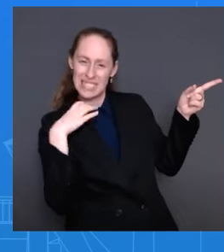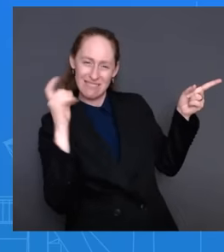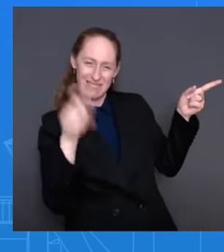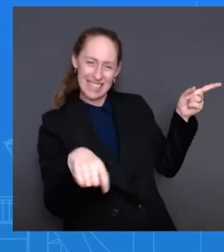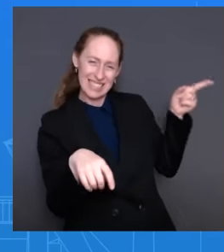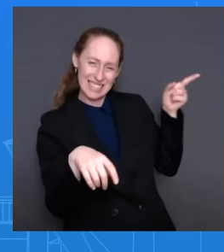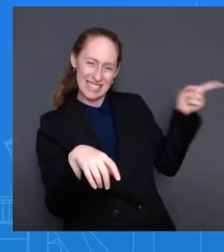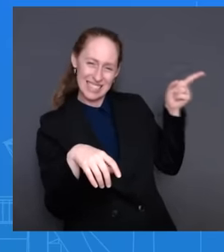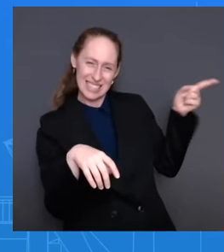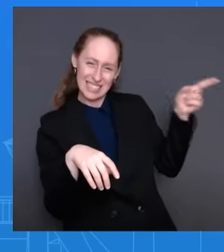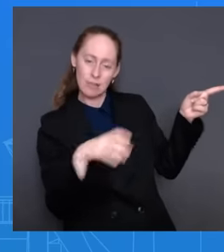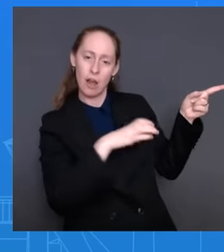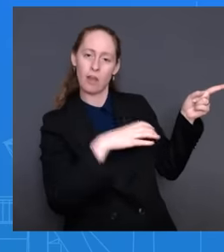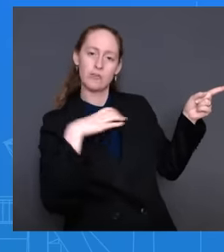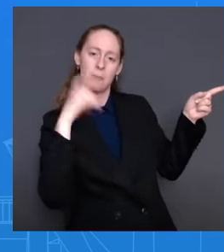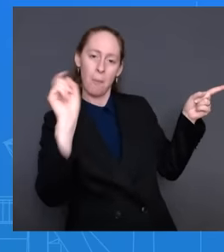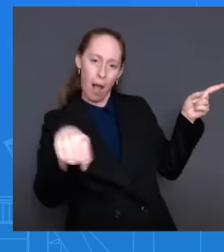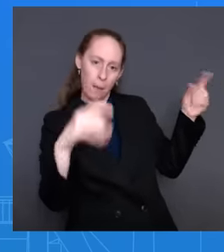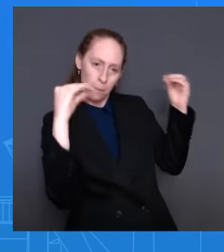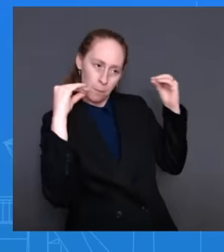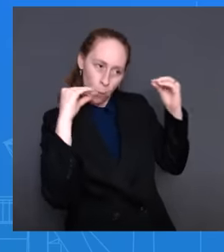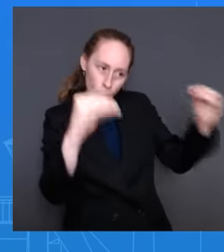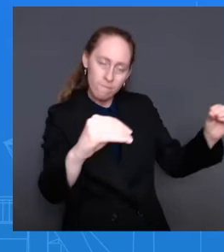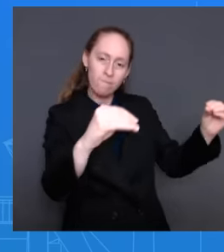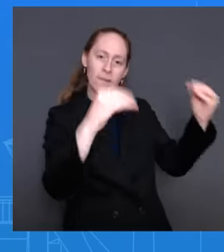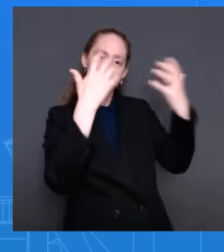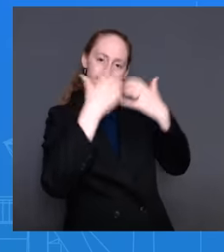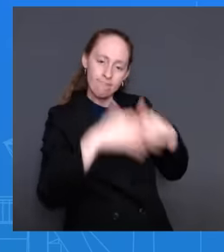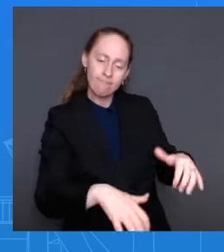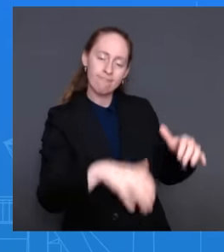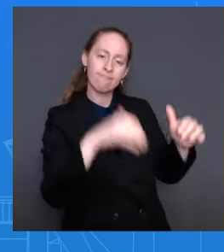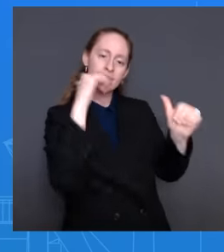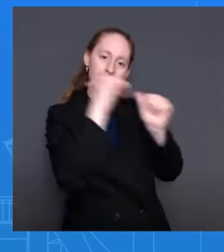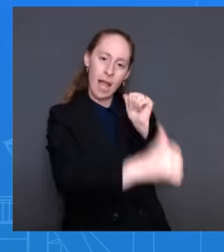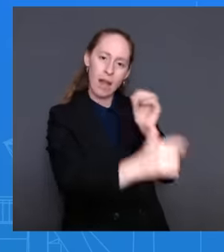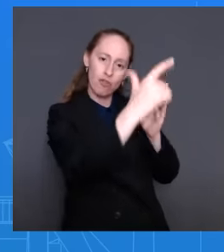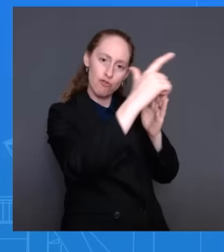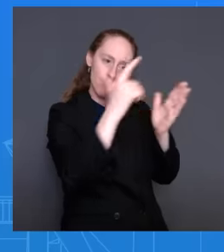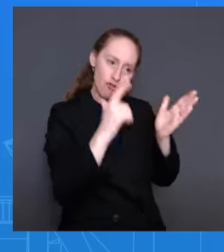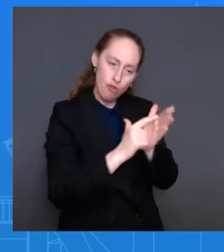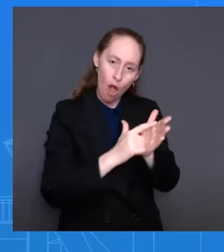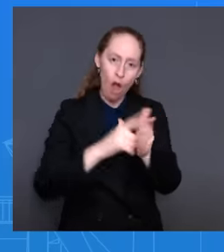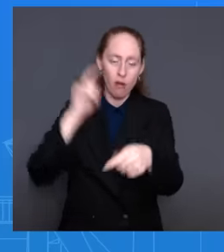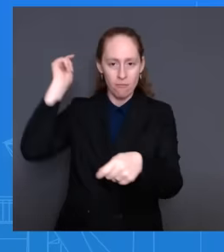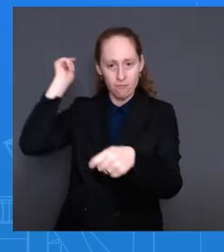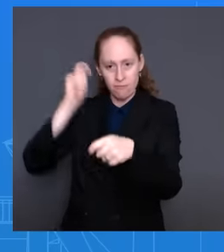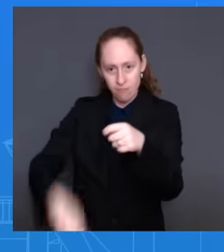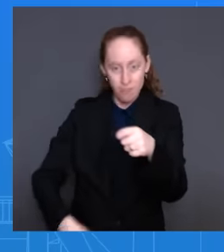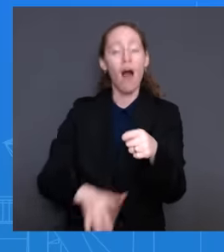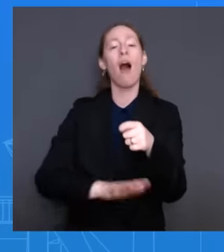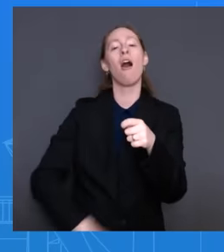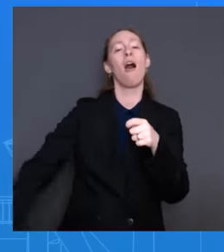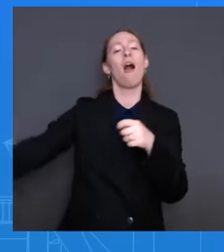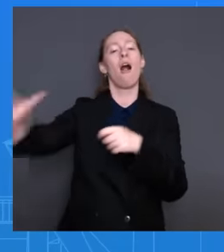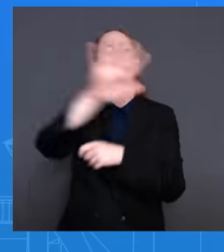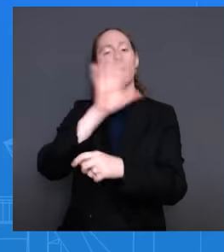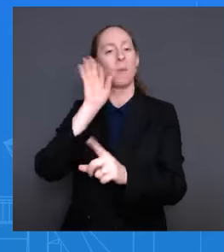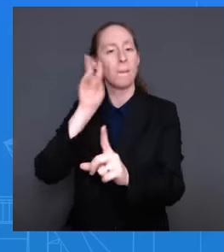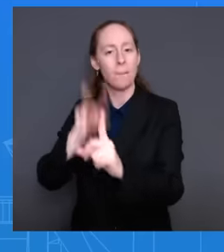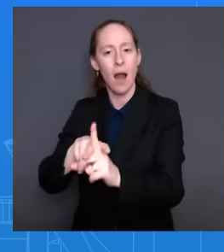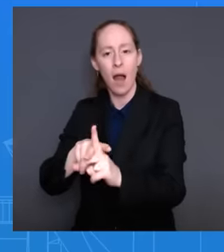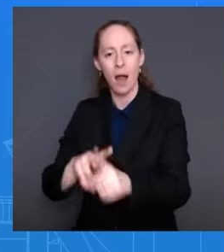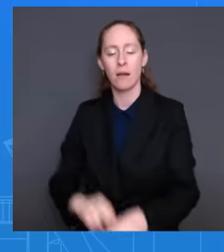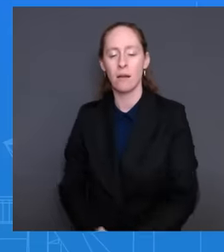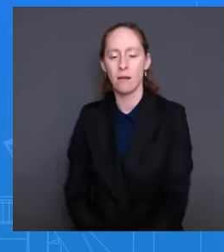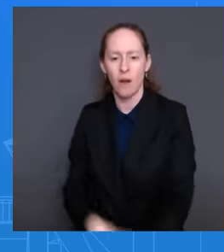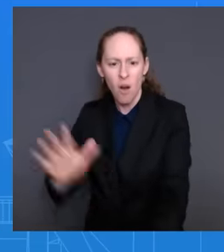the books so we can stop this epidemic that we're seeing across the country. What other executive actions would be under consideration if you just said he's